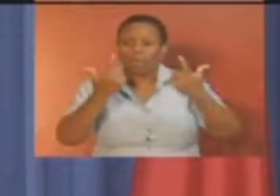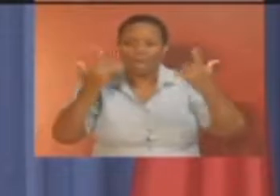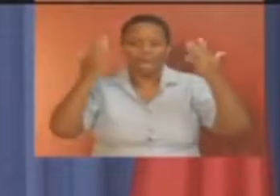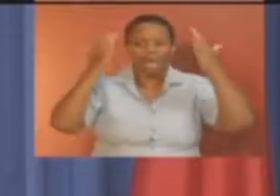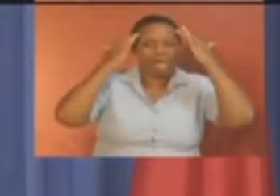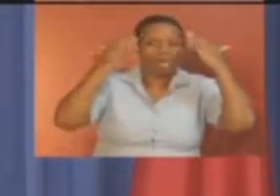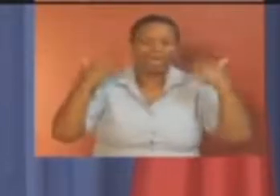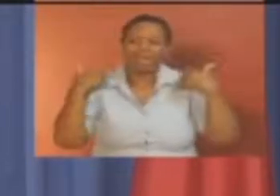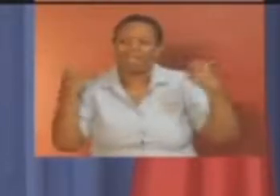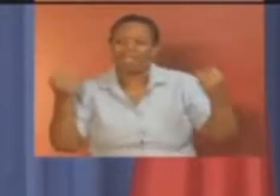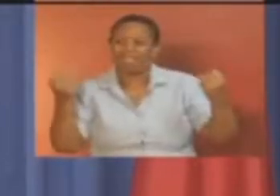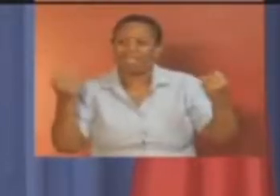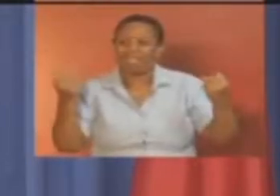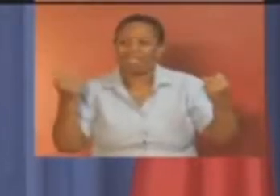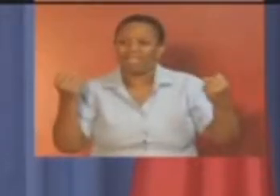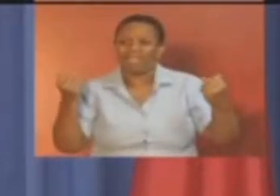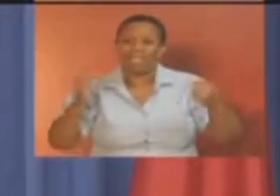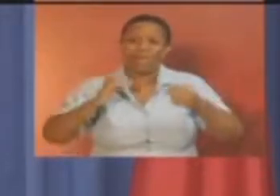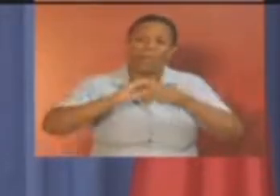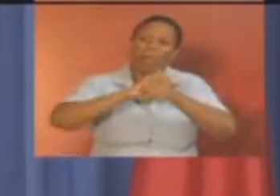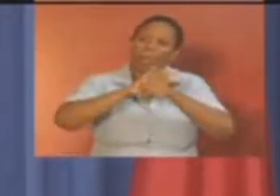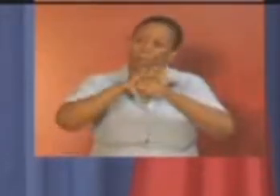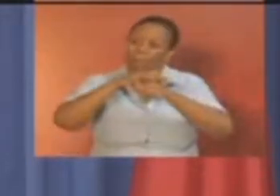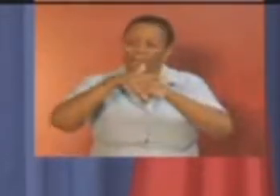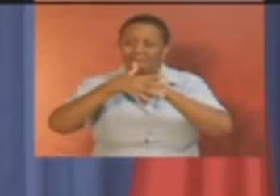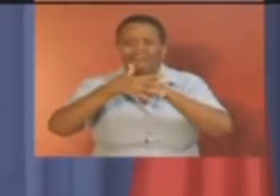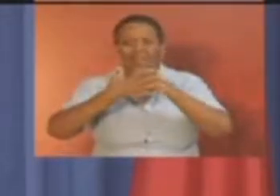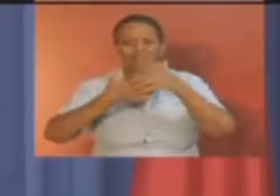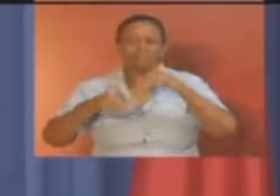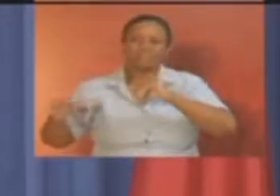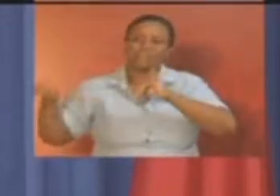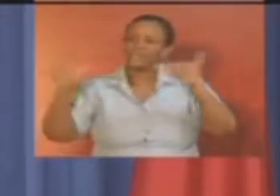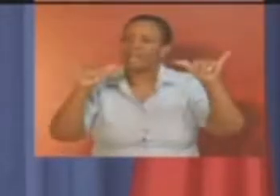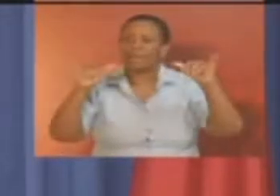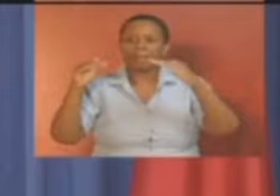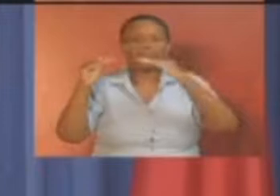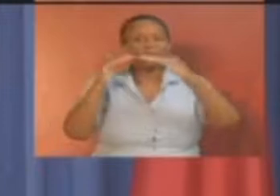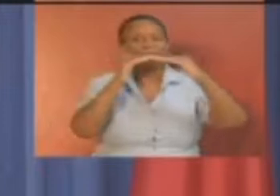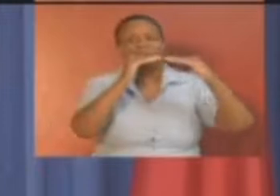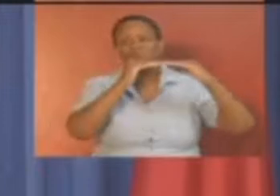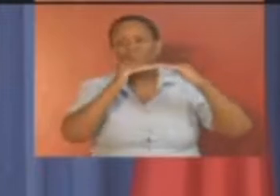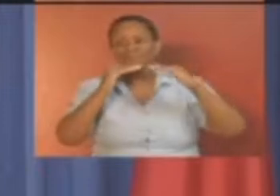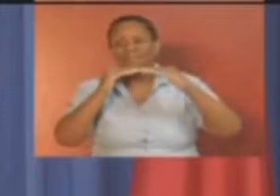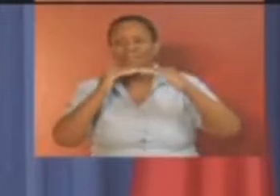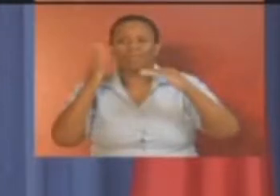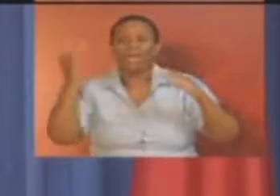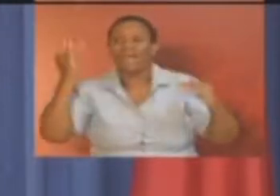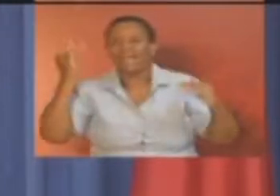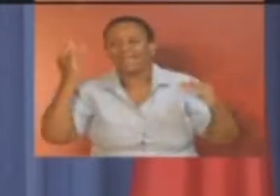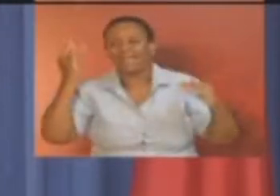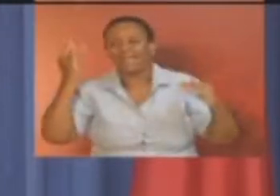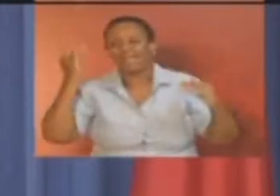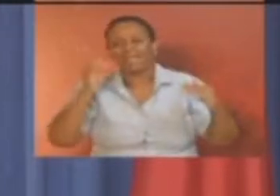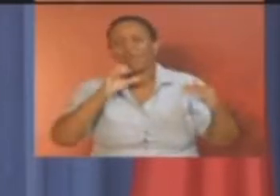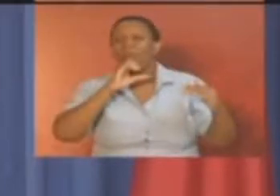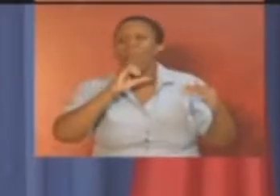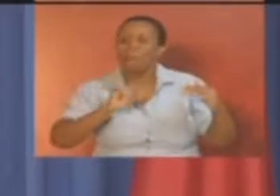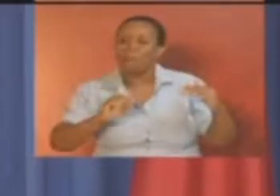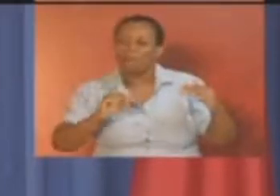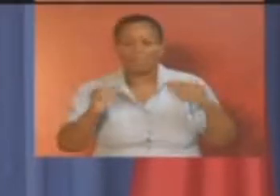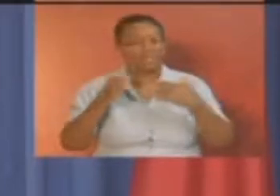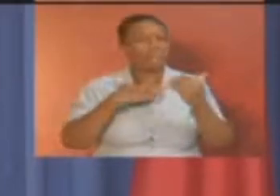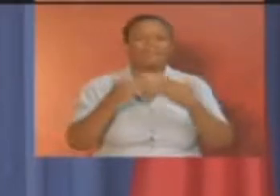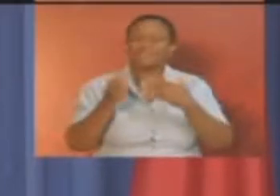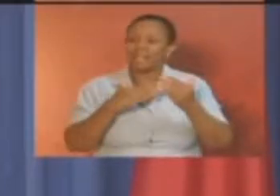is the great equalizer, irrespective of our age, gender, and social class, and we are certainly not immune to the